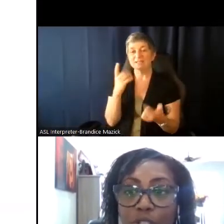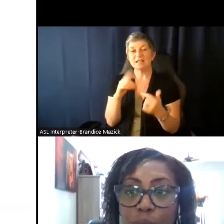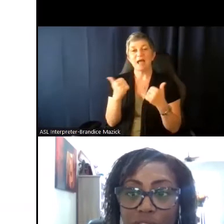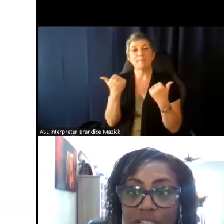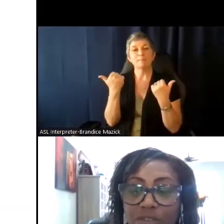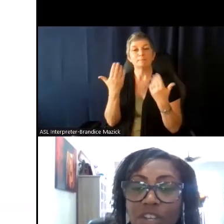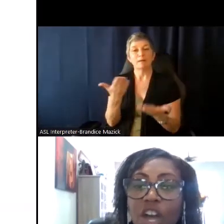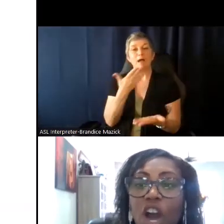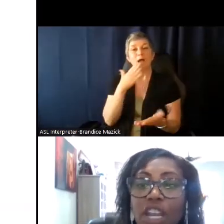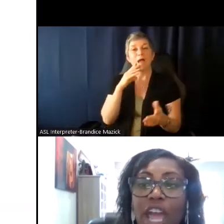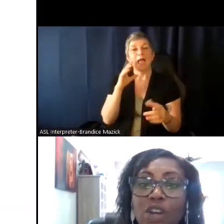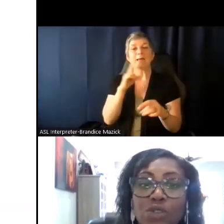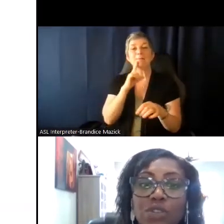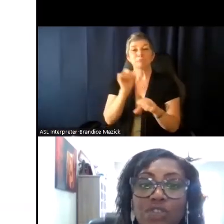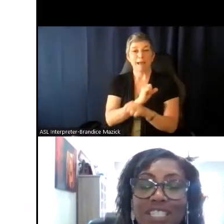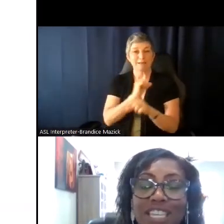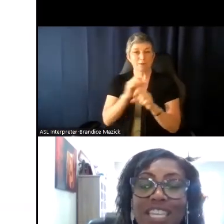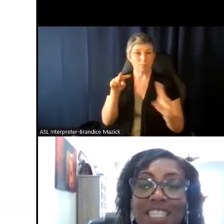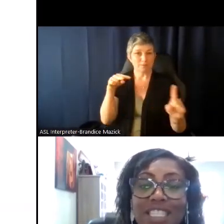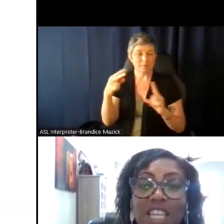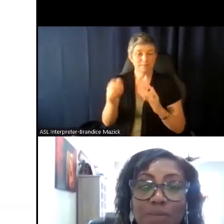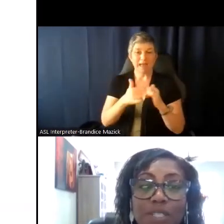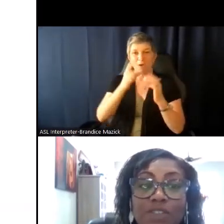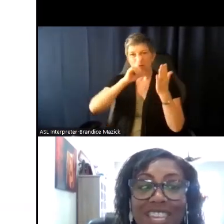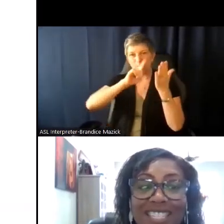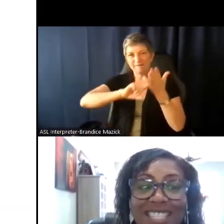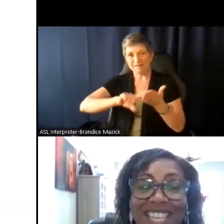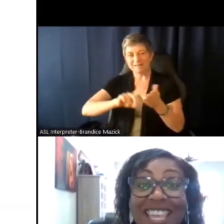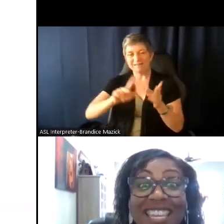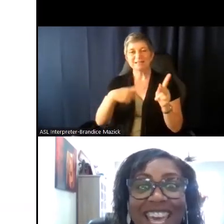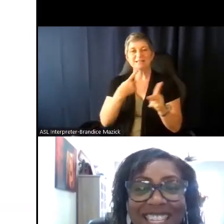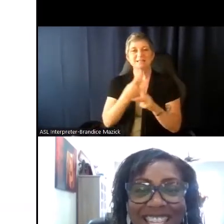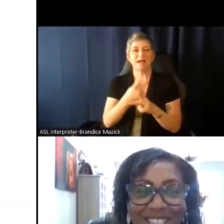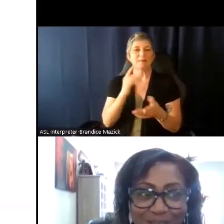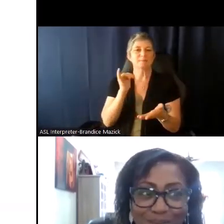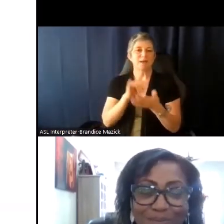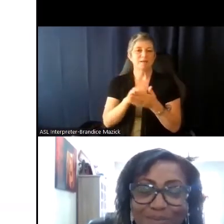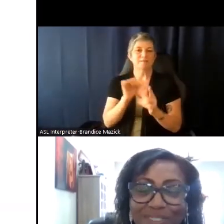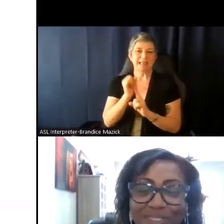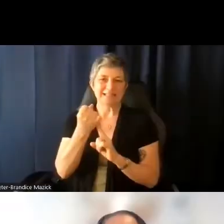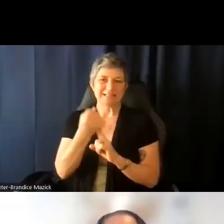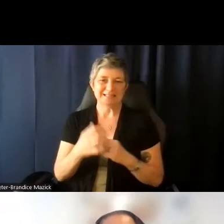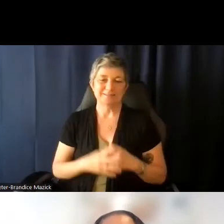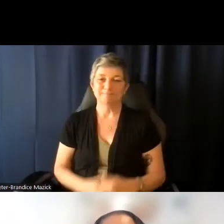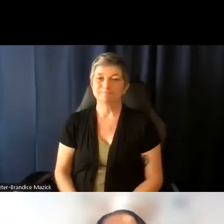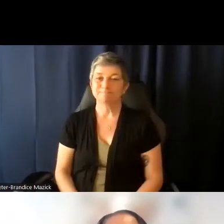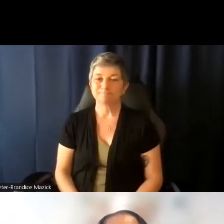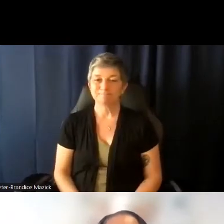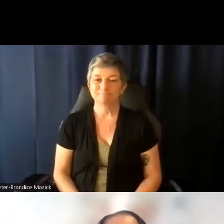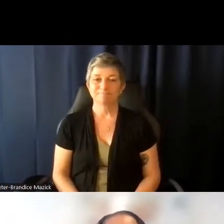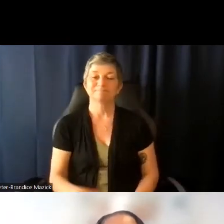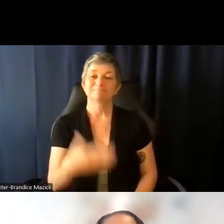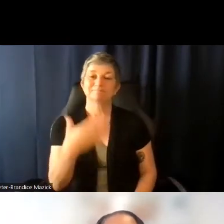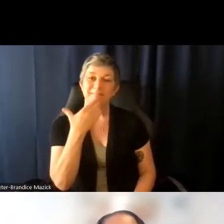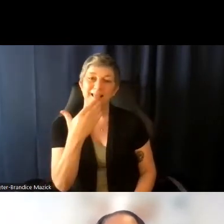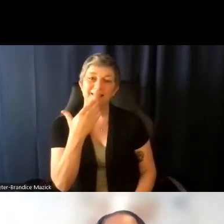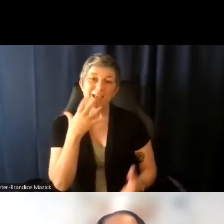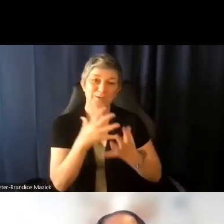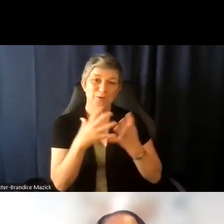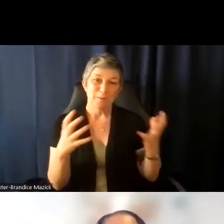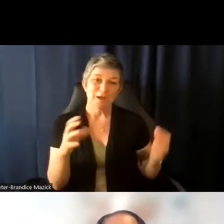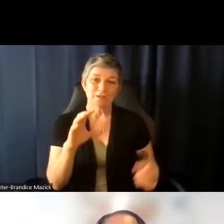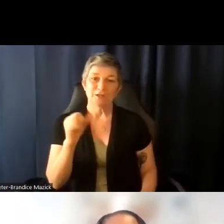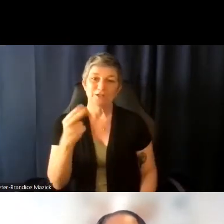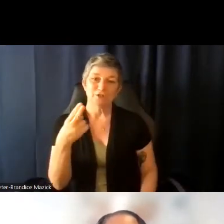practical perspective on how to investigate these types of cases. Natalie. Thank you, Kashana.